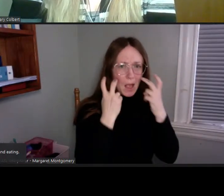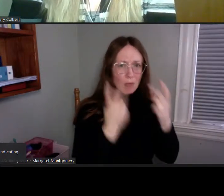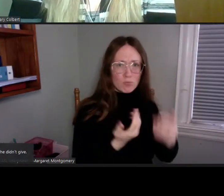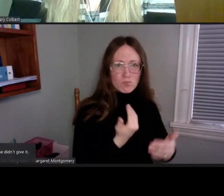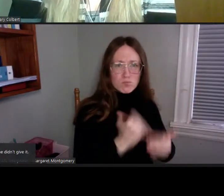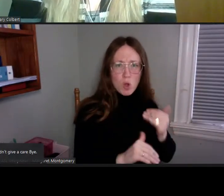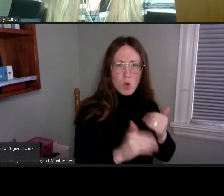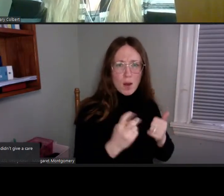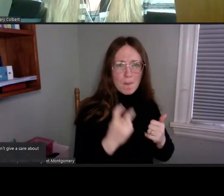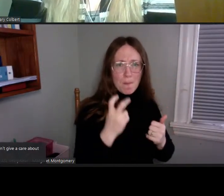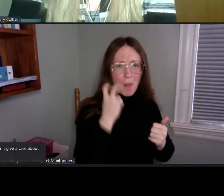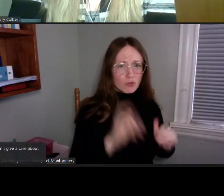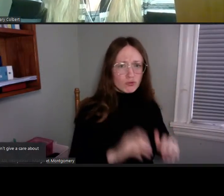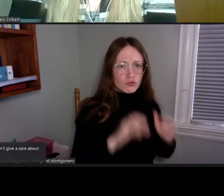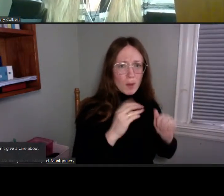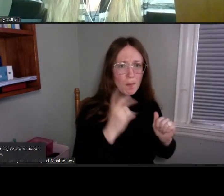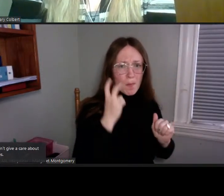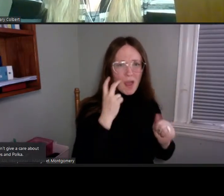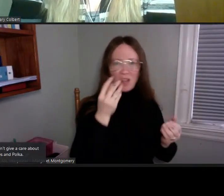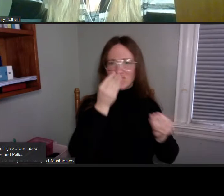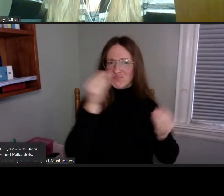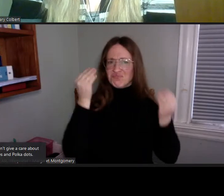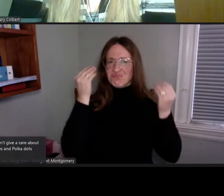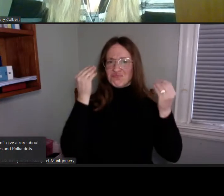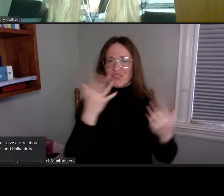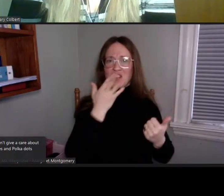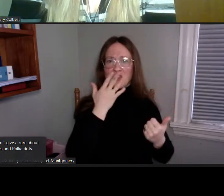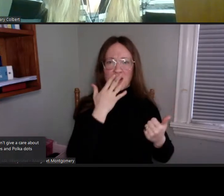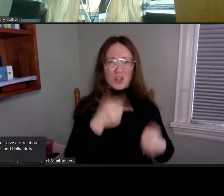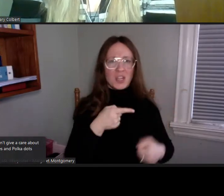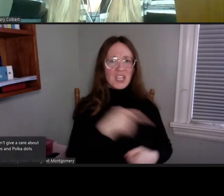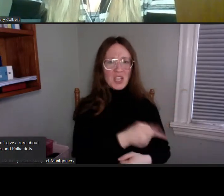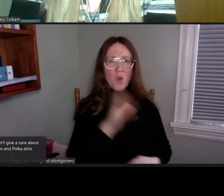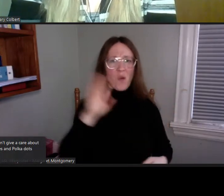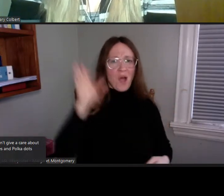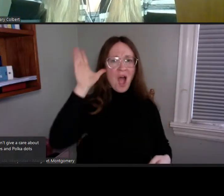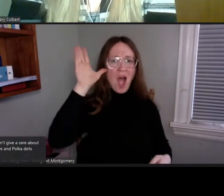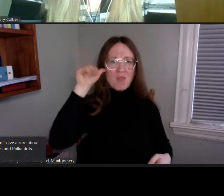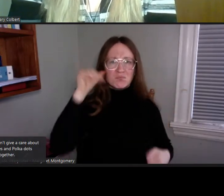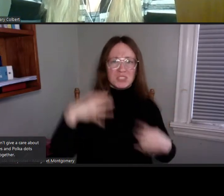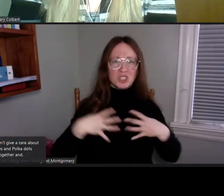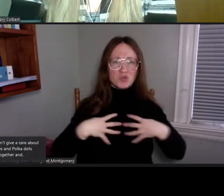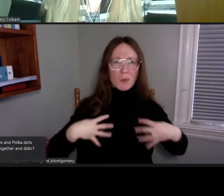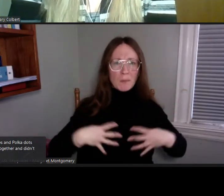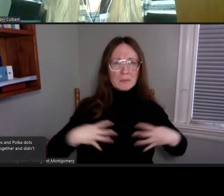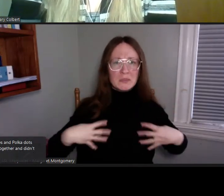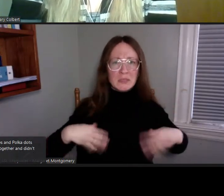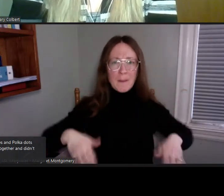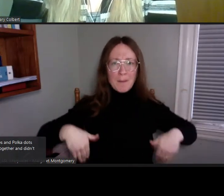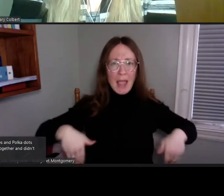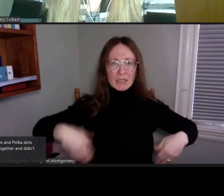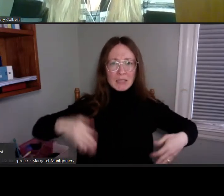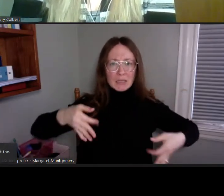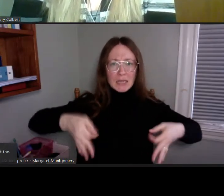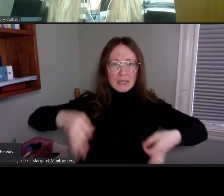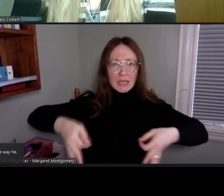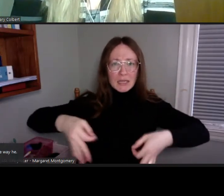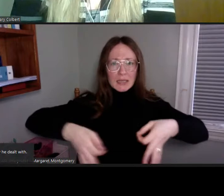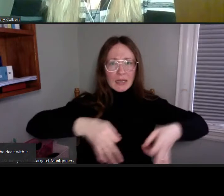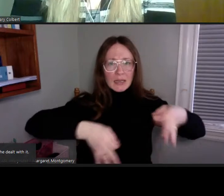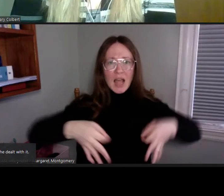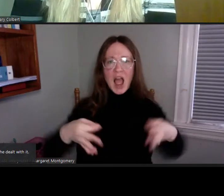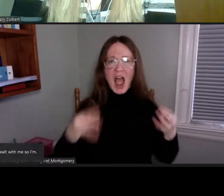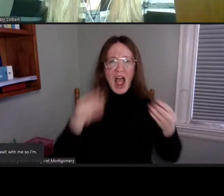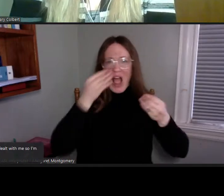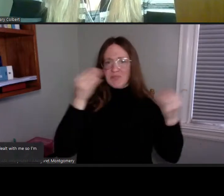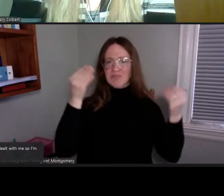give a care about colors. He would wear stripes and polka dots and checkers or whatever all together and didn't care one bit. And that was just the way he dealt with it. He said,